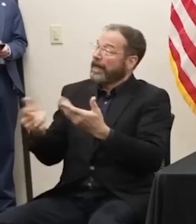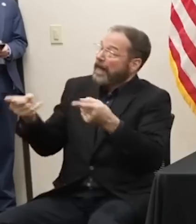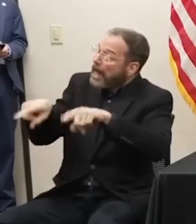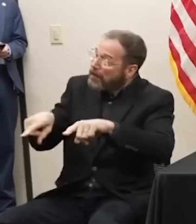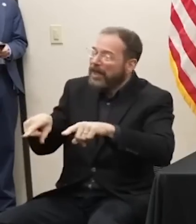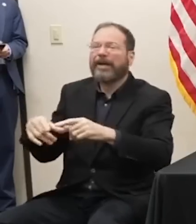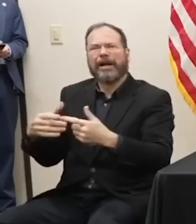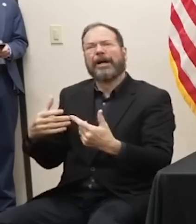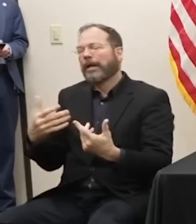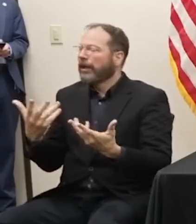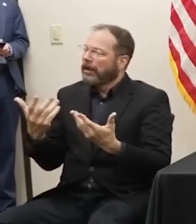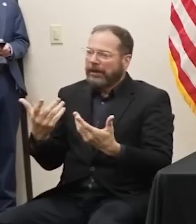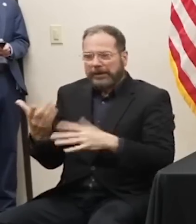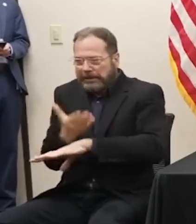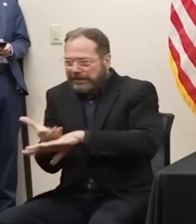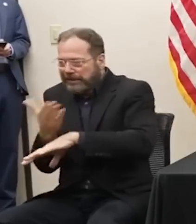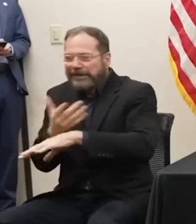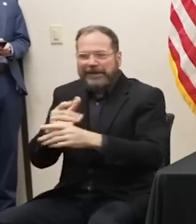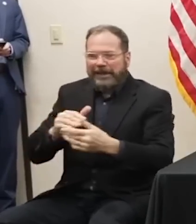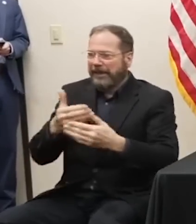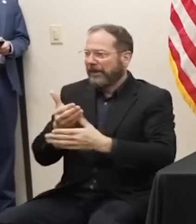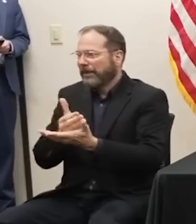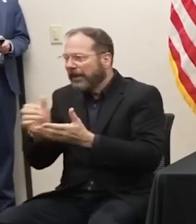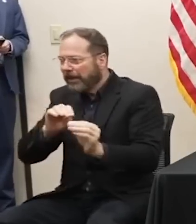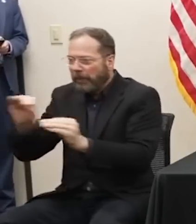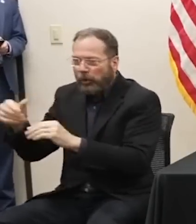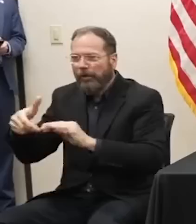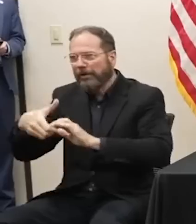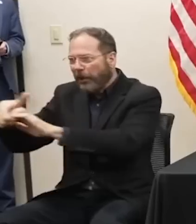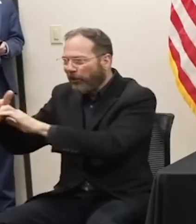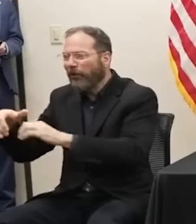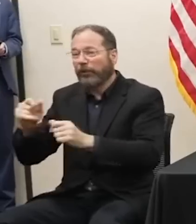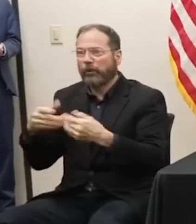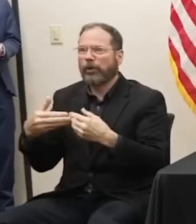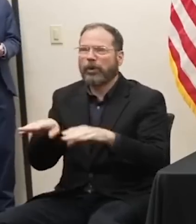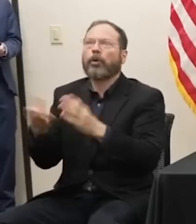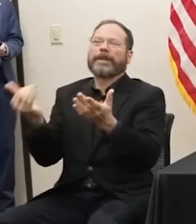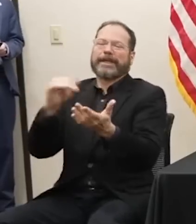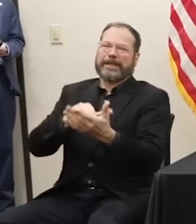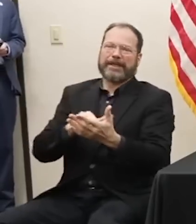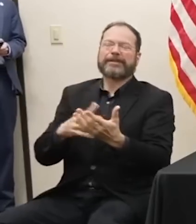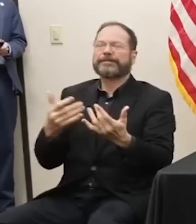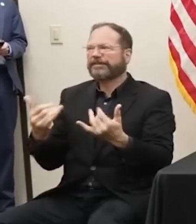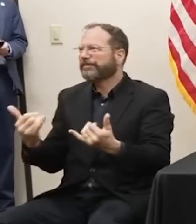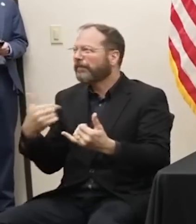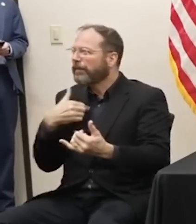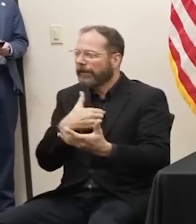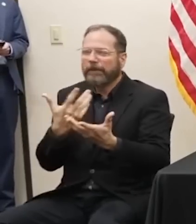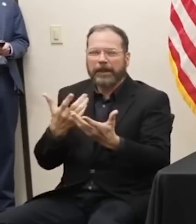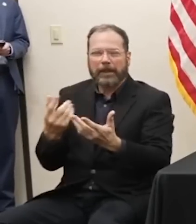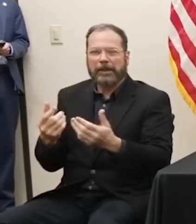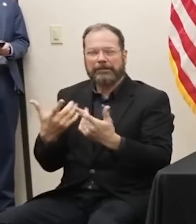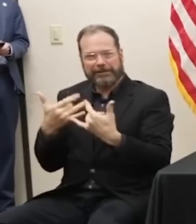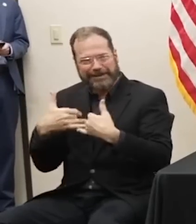it takes a while to get those vehicles cleared and to get those roadway sections reopened. And if we're experiencing, continuing to